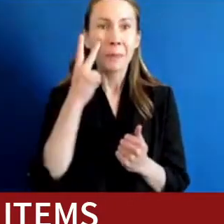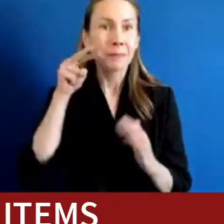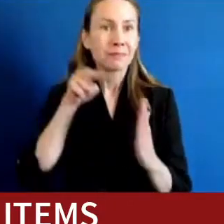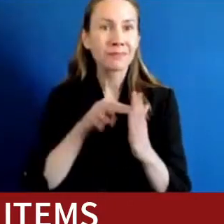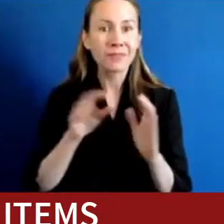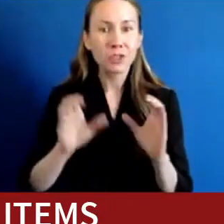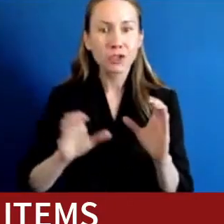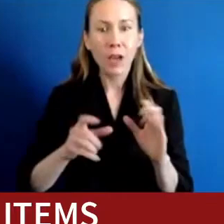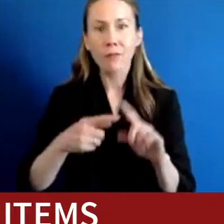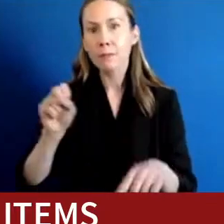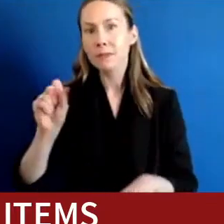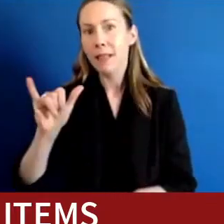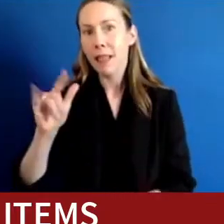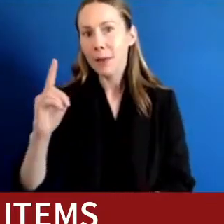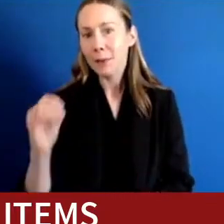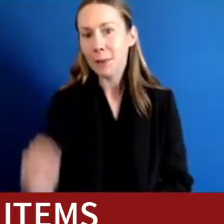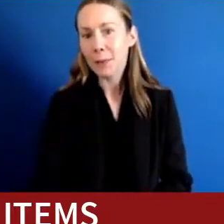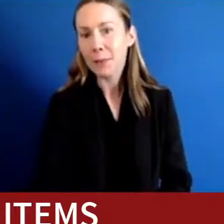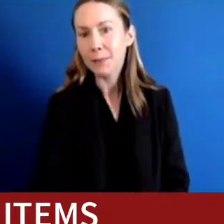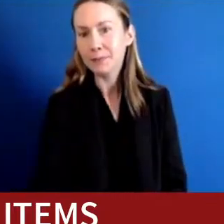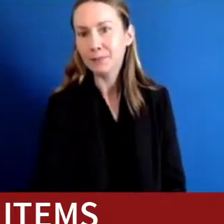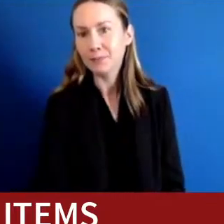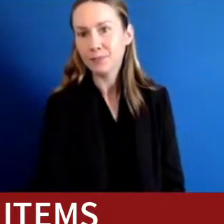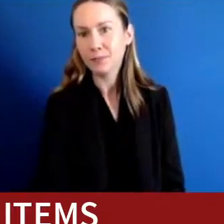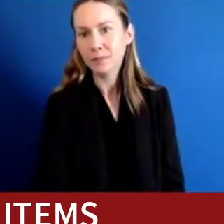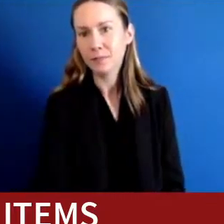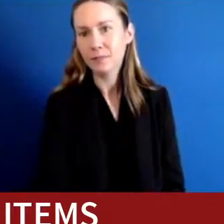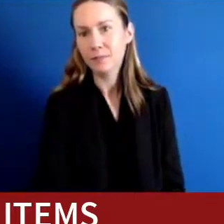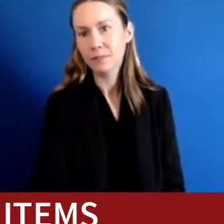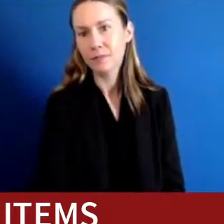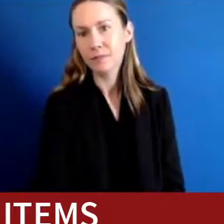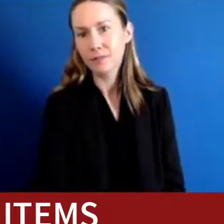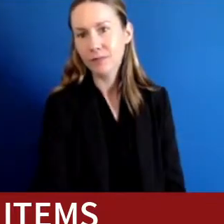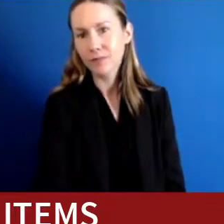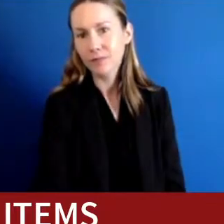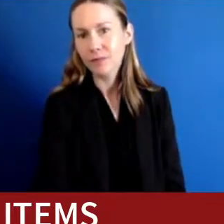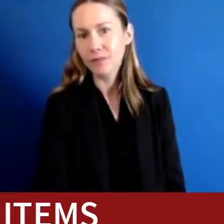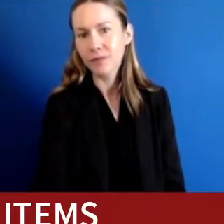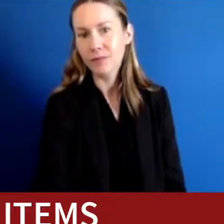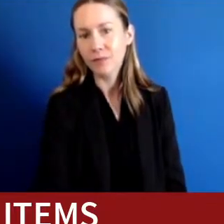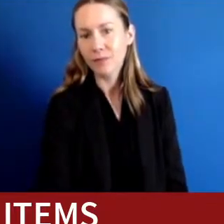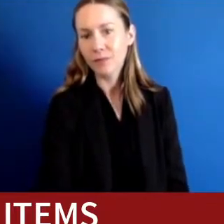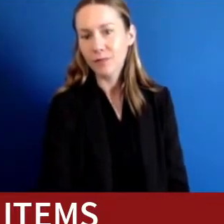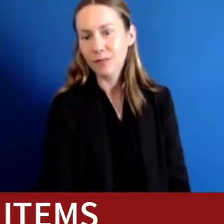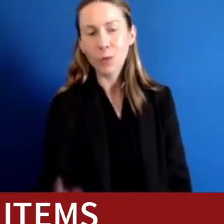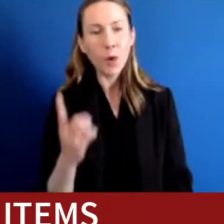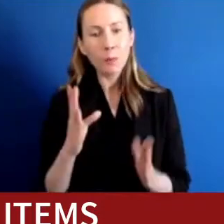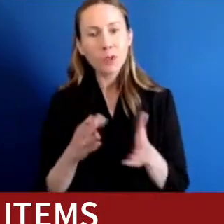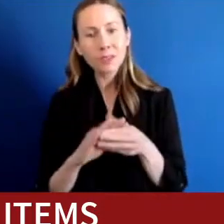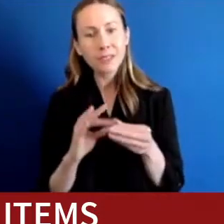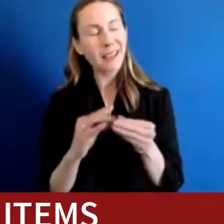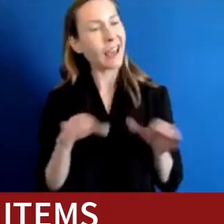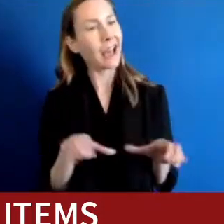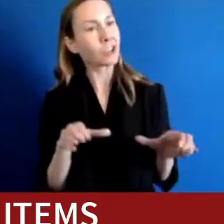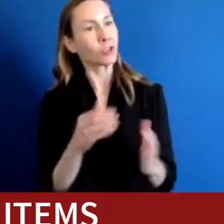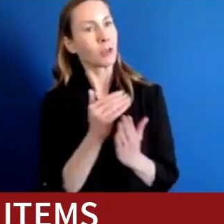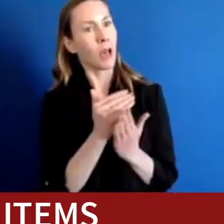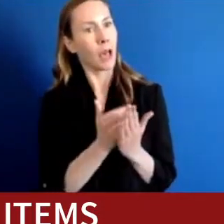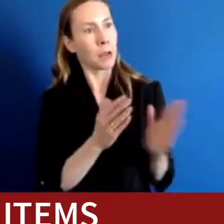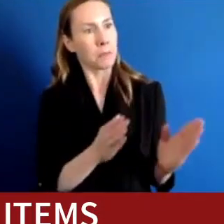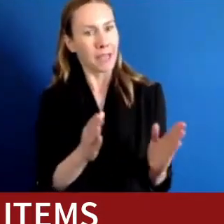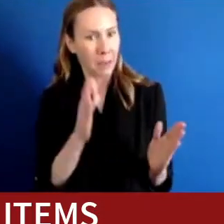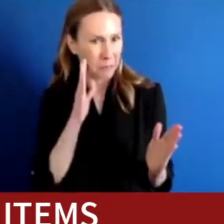the Slido, one action item could include forming groups of those with